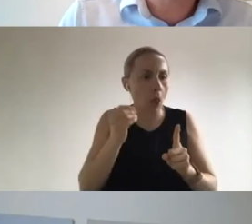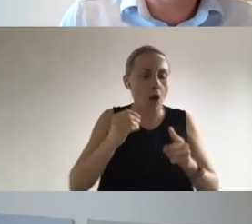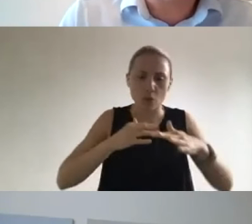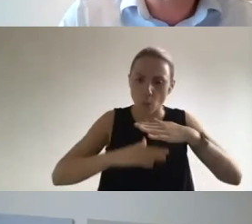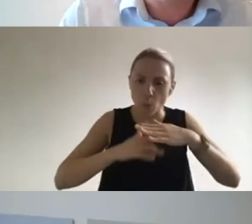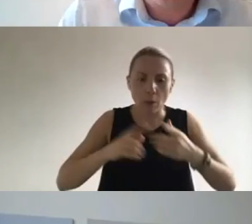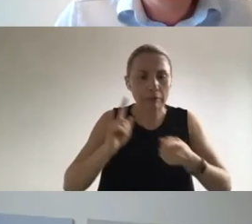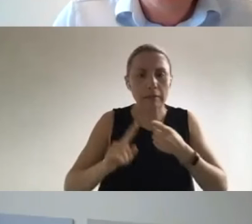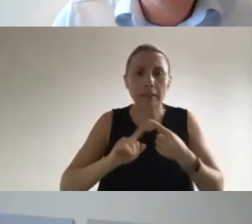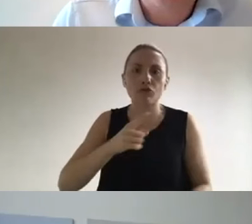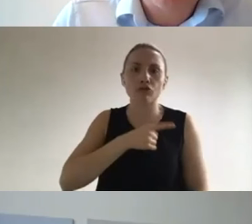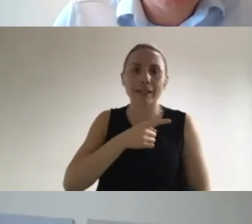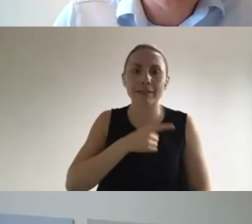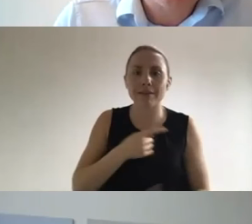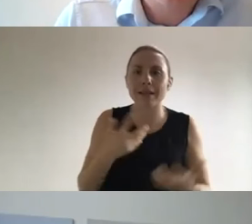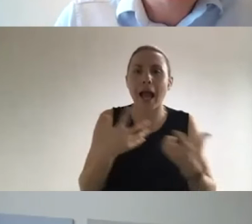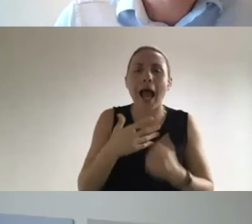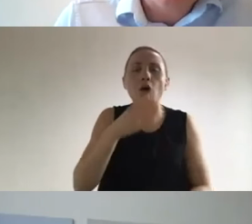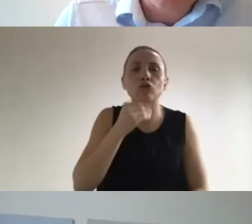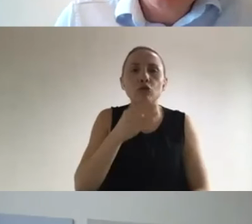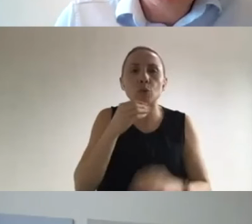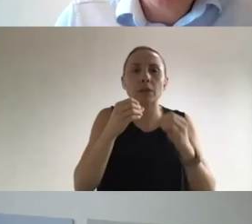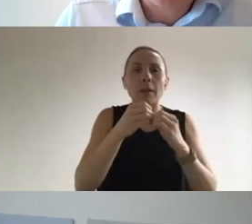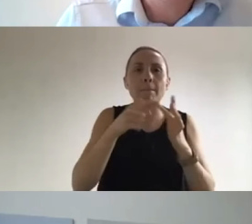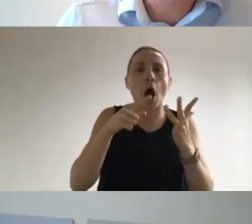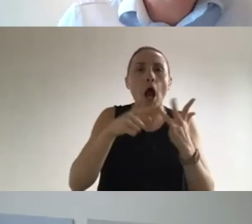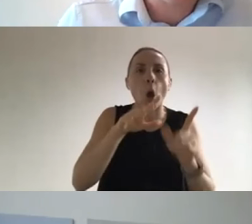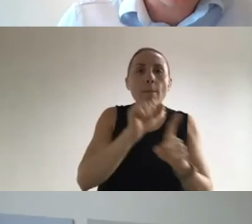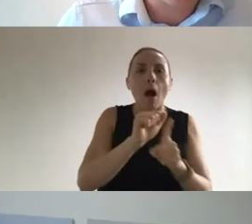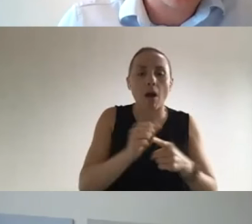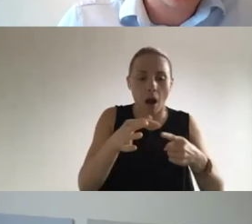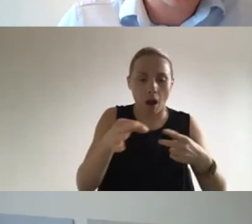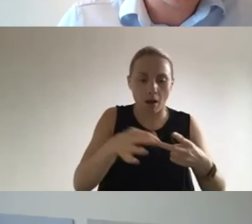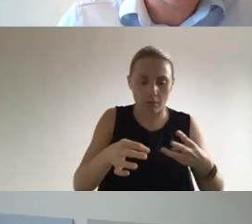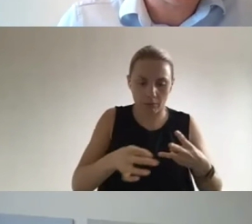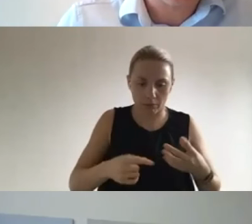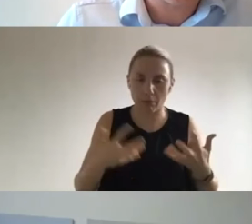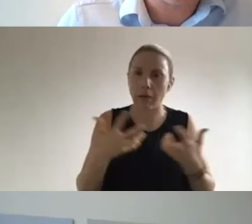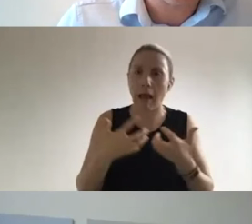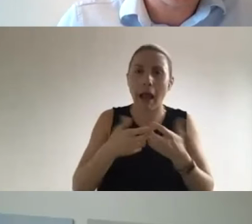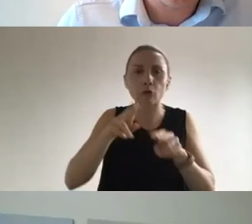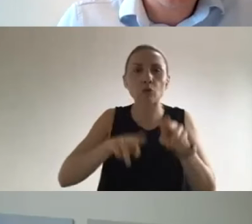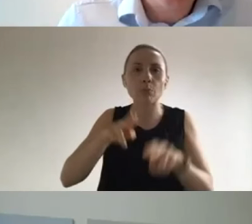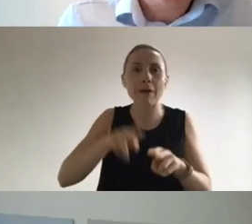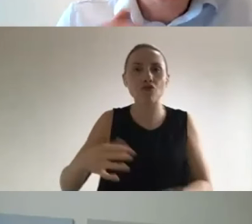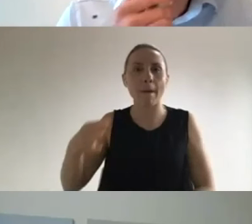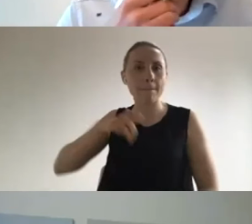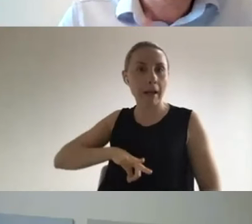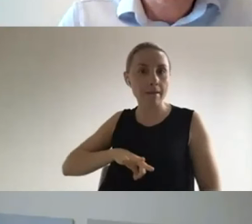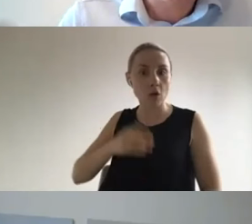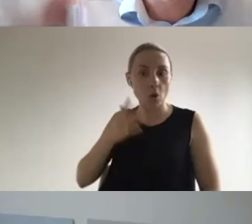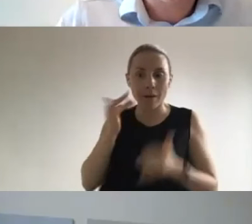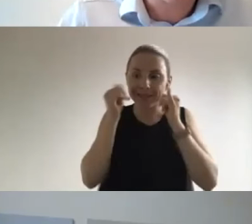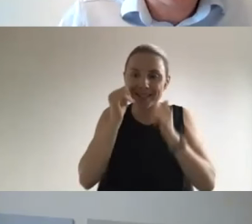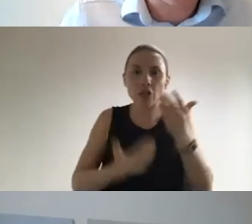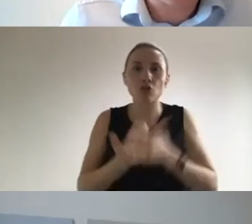we define those patient populations? And how do we measure benefit, when we're testing new treatments? So they're the